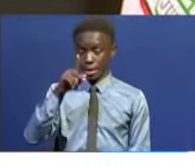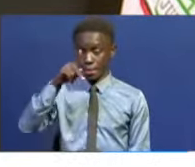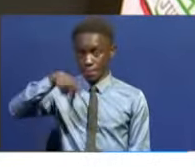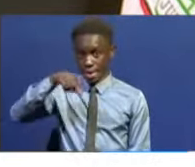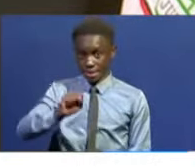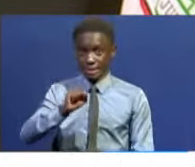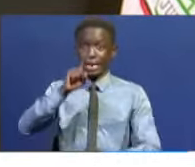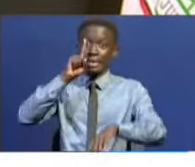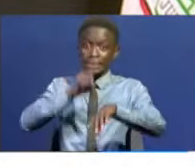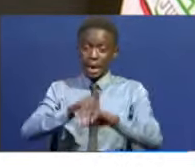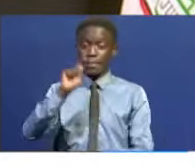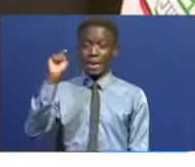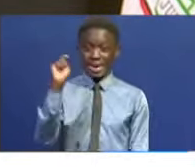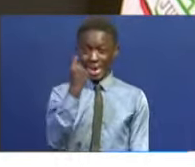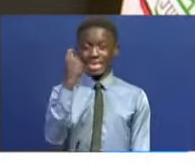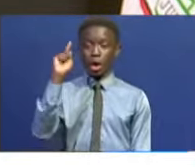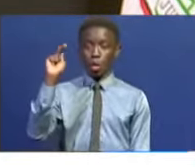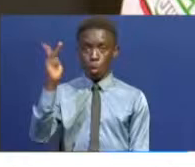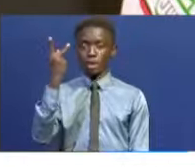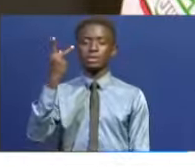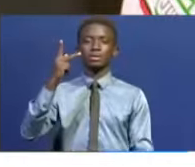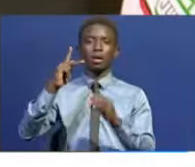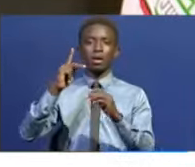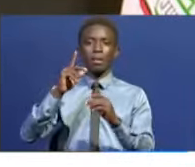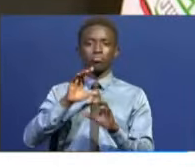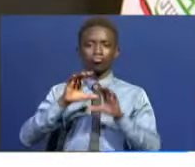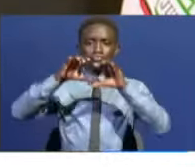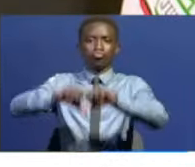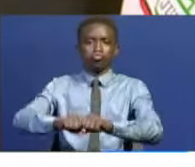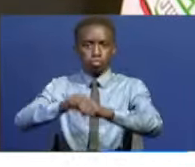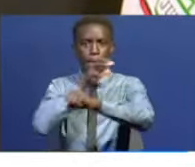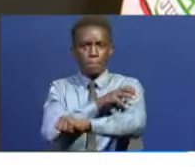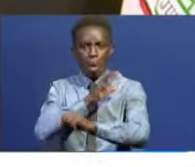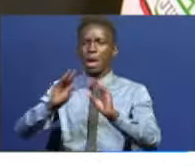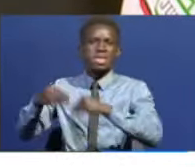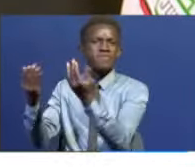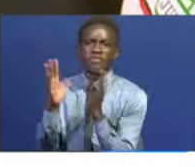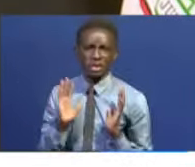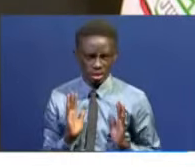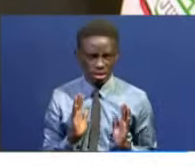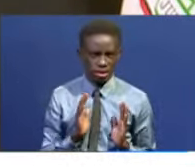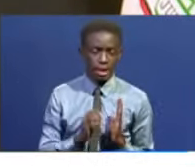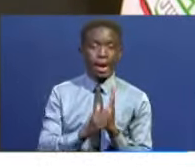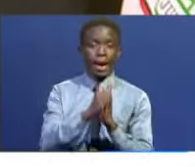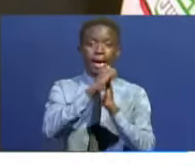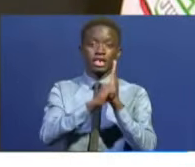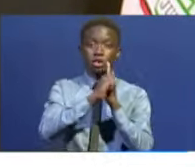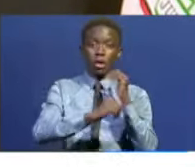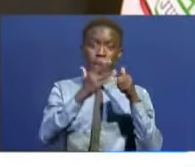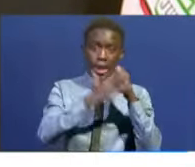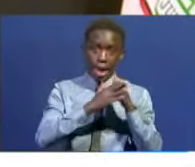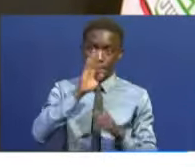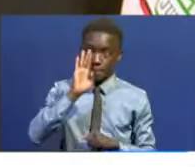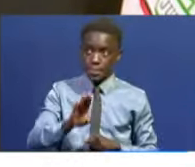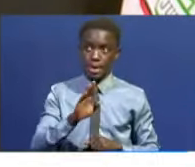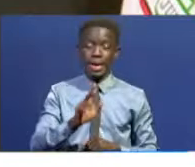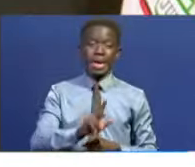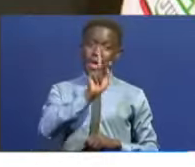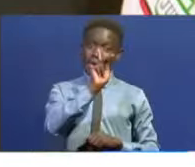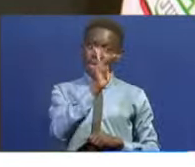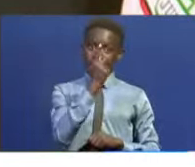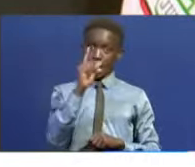Kwanza came to power. On the power. For Article 9B, the power sharing agreement, Kenya Kwanza and PA